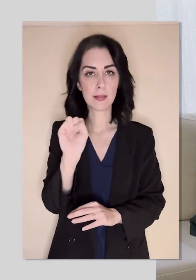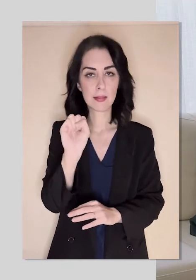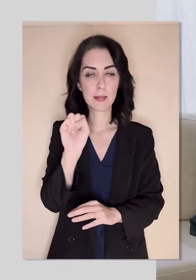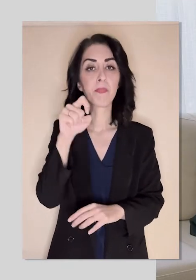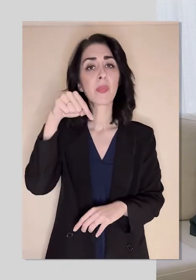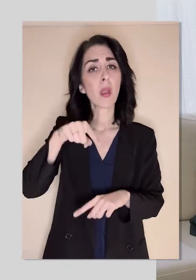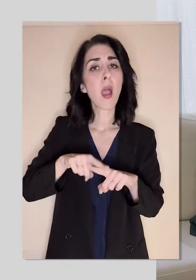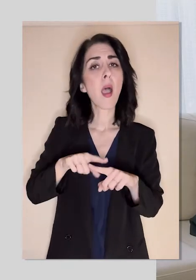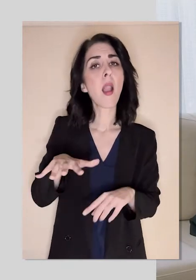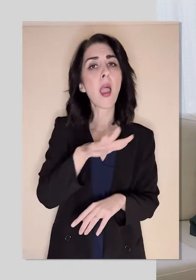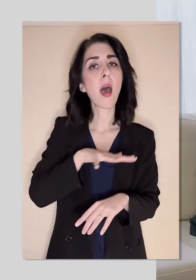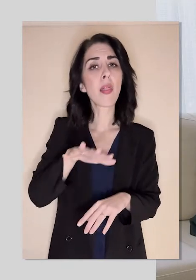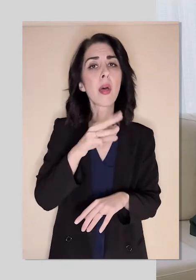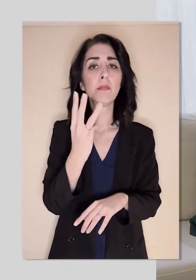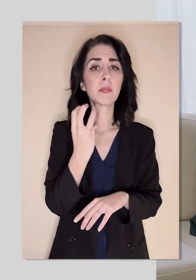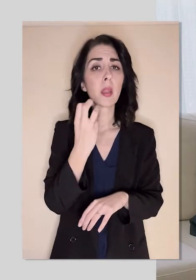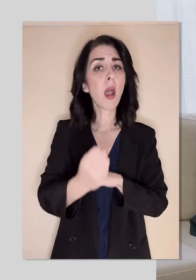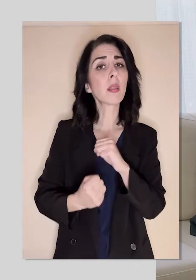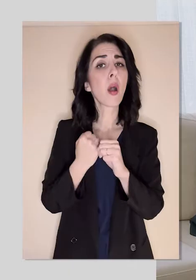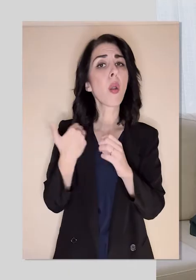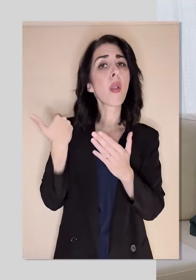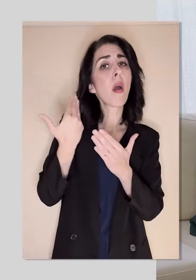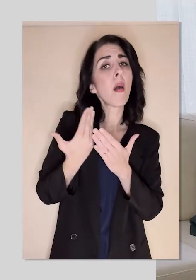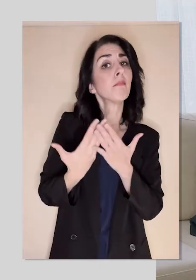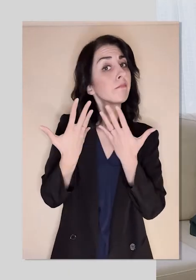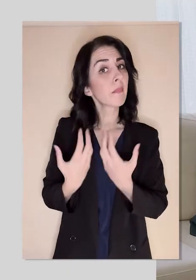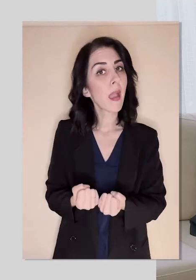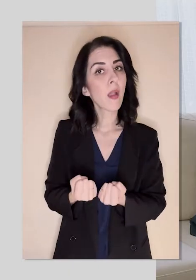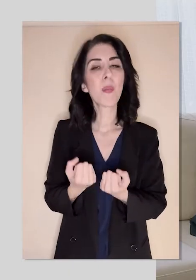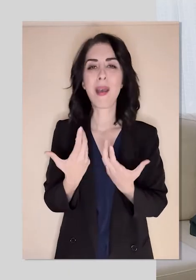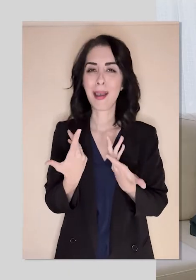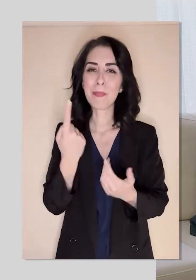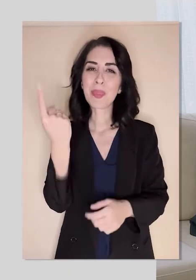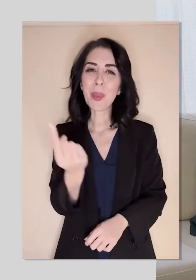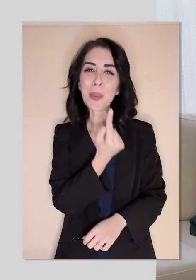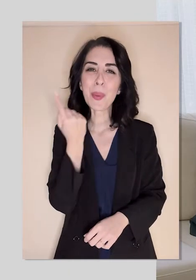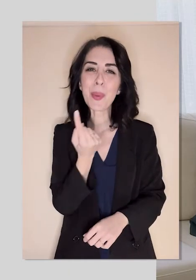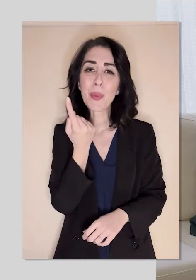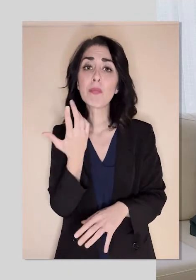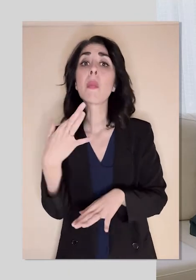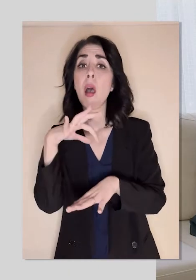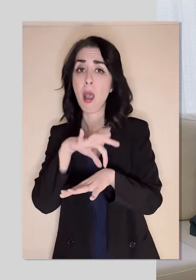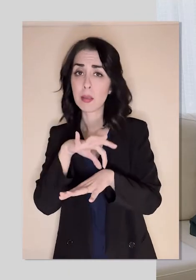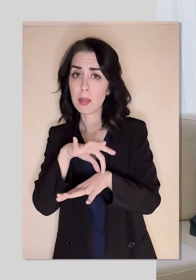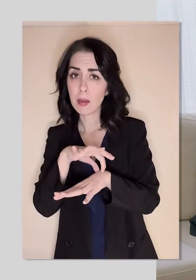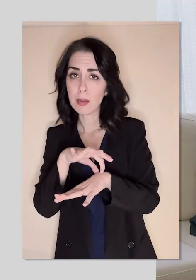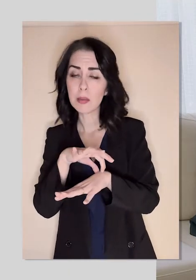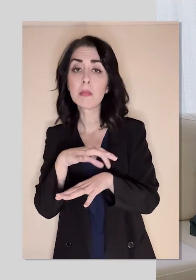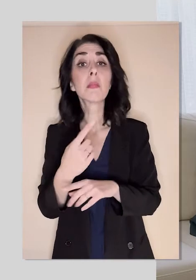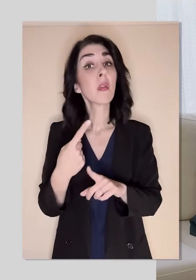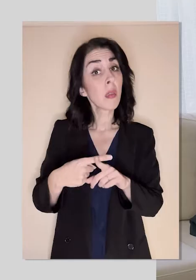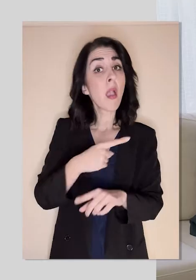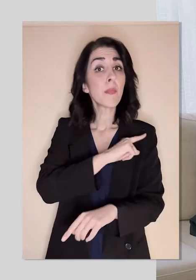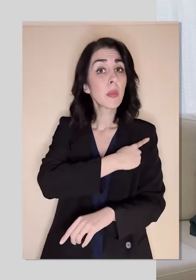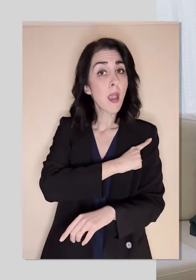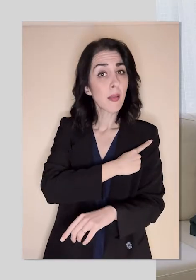Greece, like for 30 years now, but still there is a huge perception by some people, including physicians,